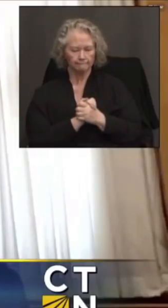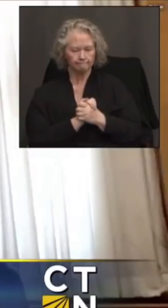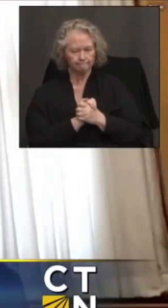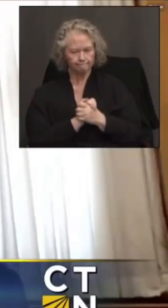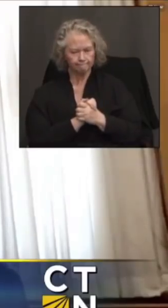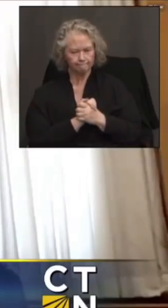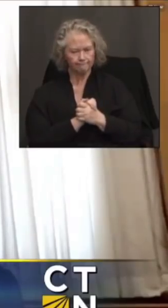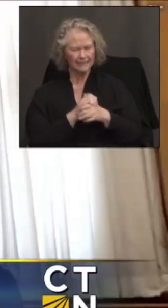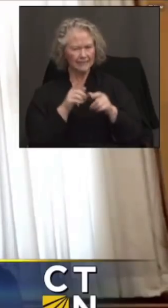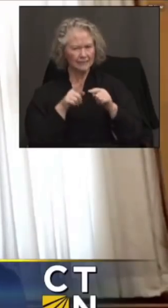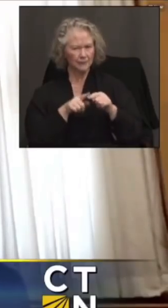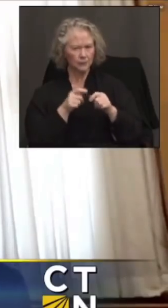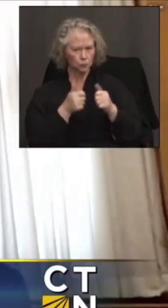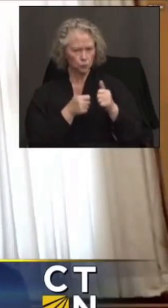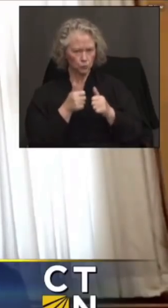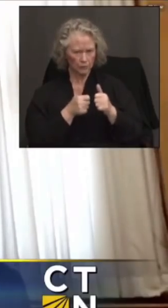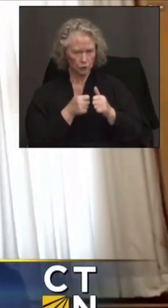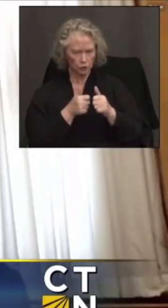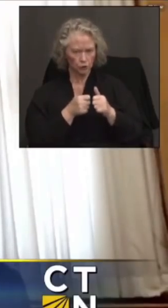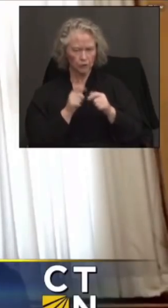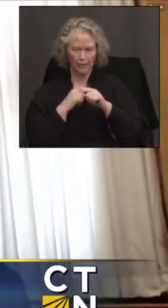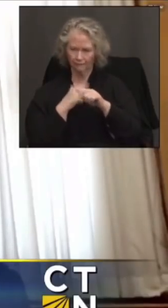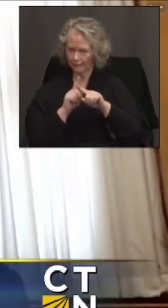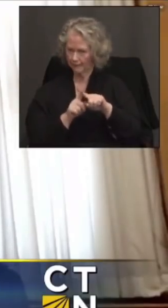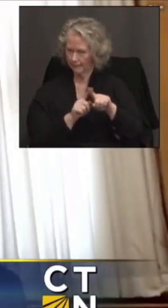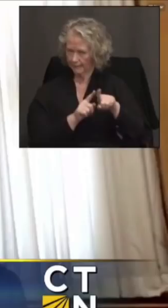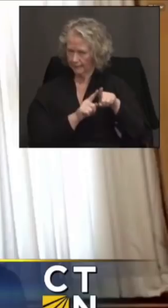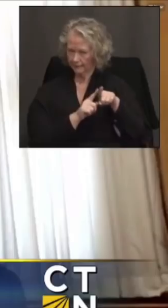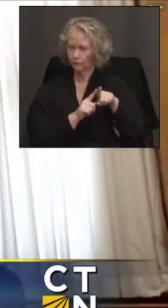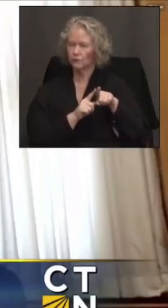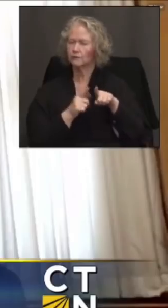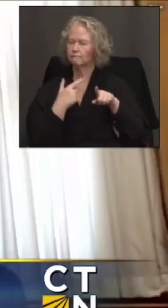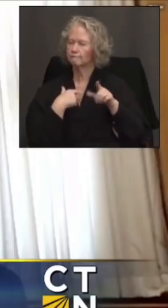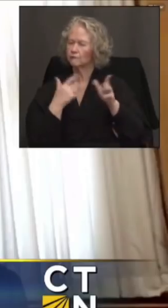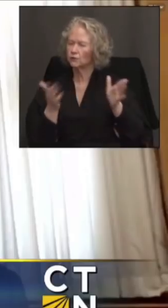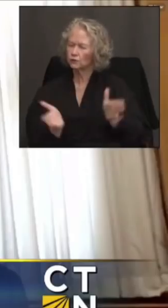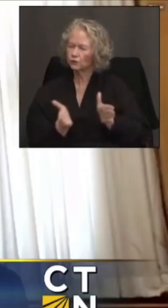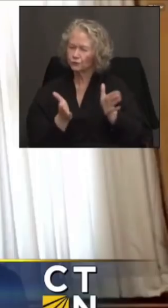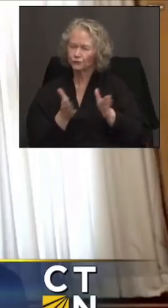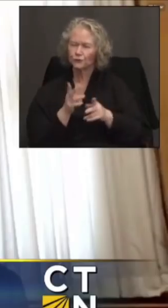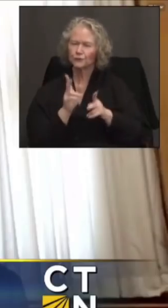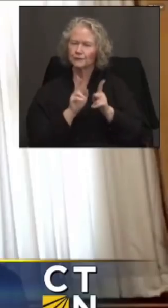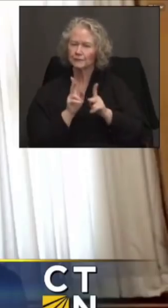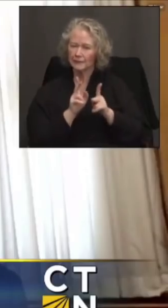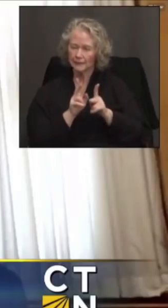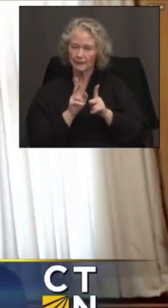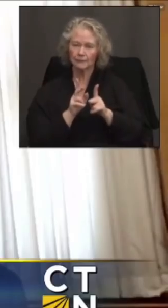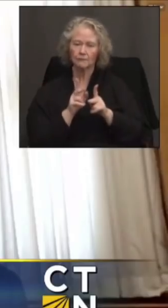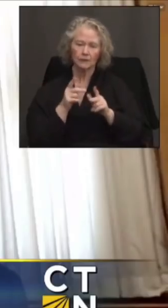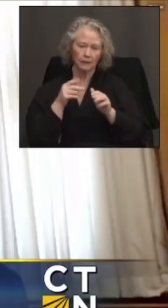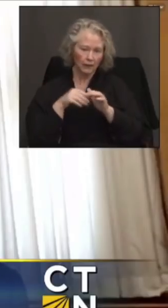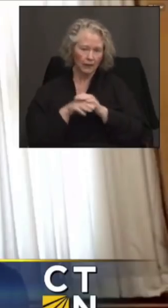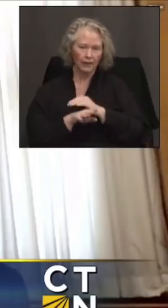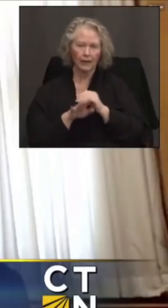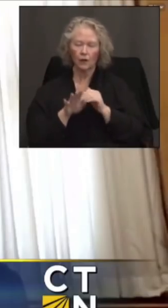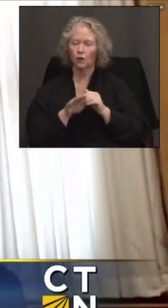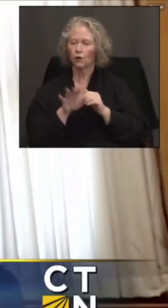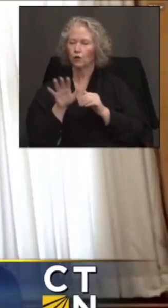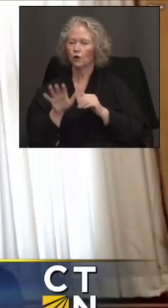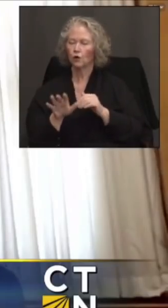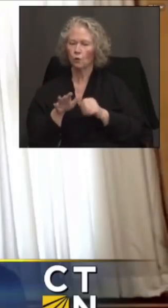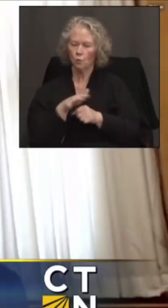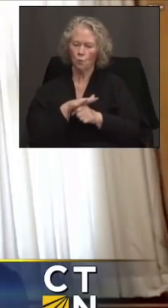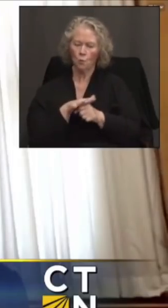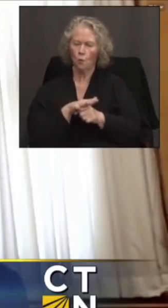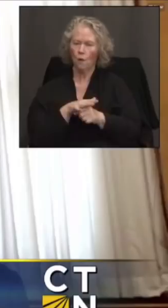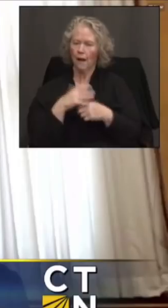So depending on the clinic, they're handled in different ways. So I just would encourage people to, go on your city's or your local health department's